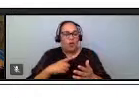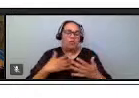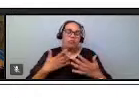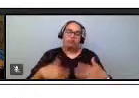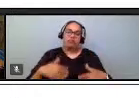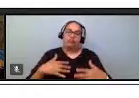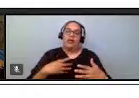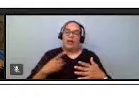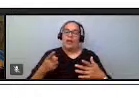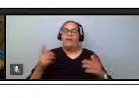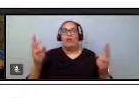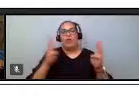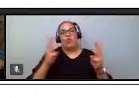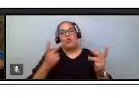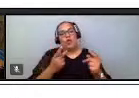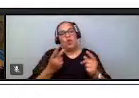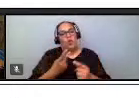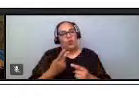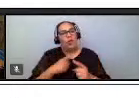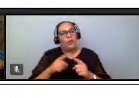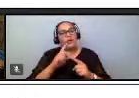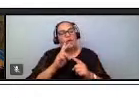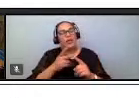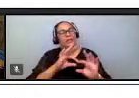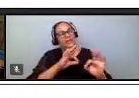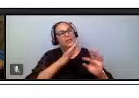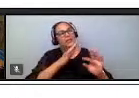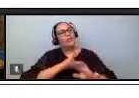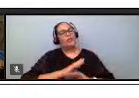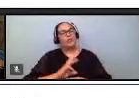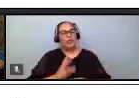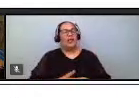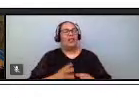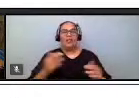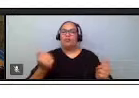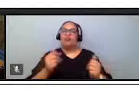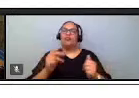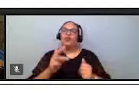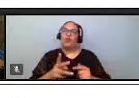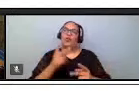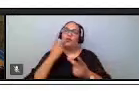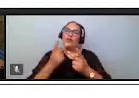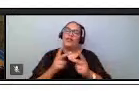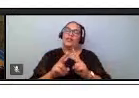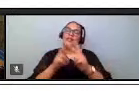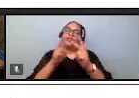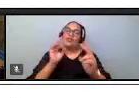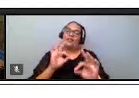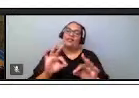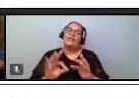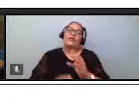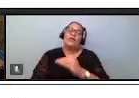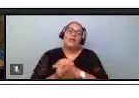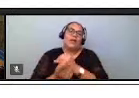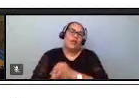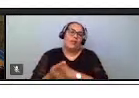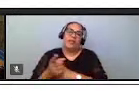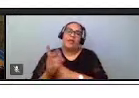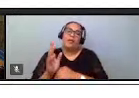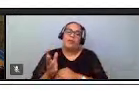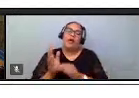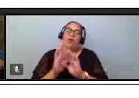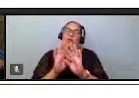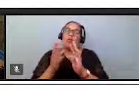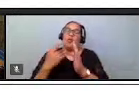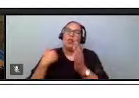have the wind as well however we will get over this and it's just incredible to see the difference this is actually now taking that's all the